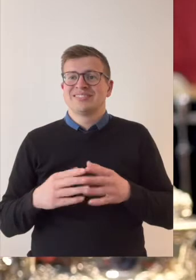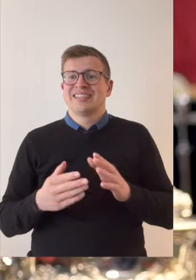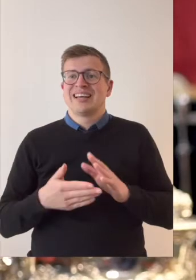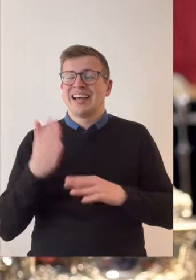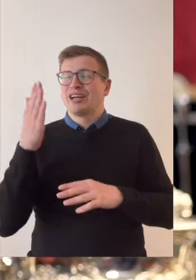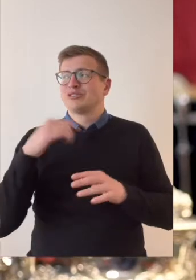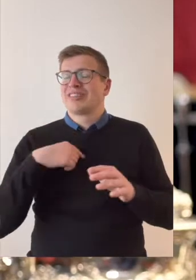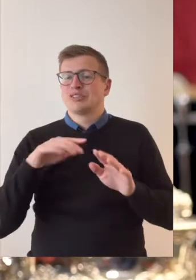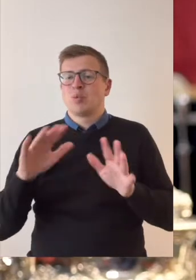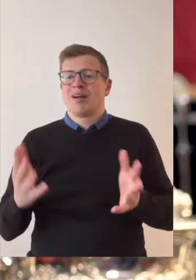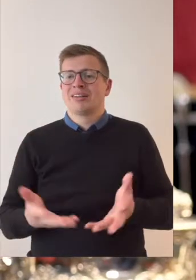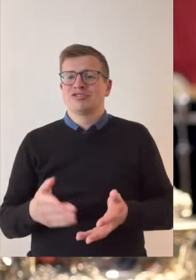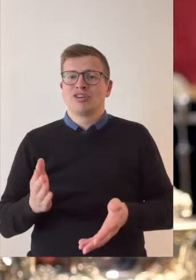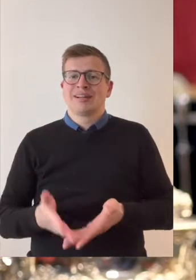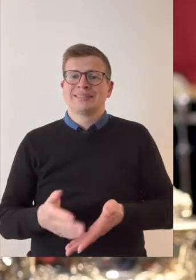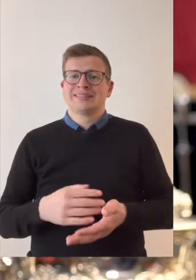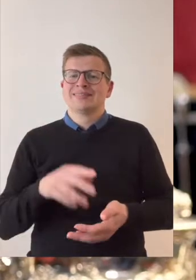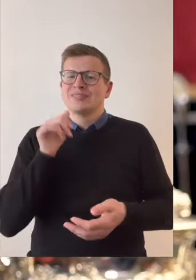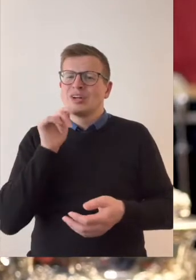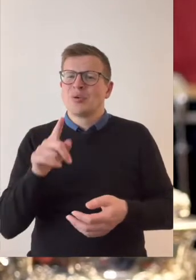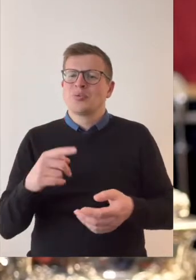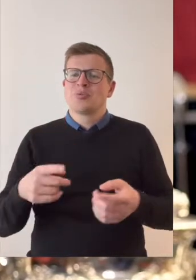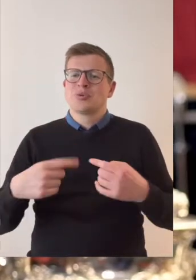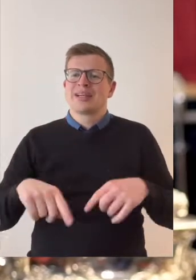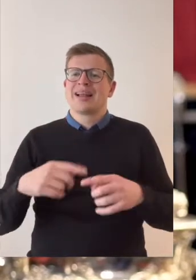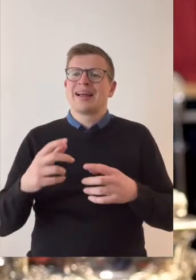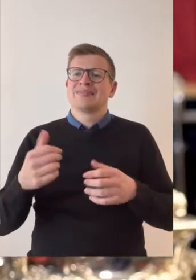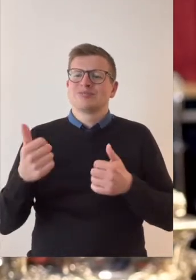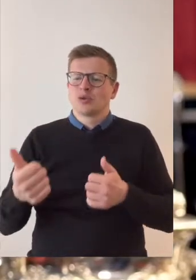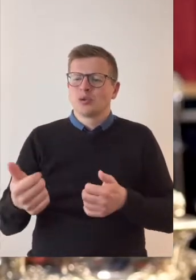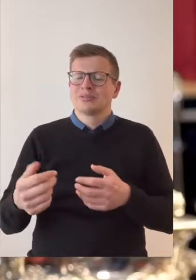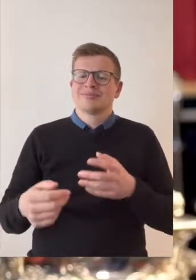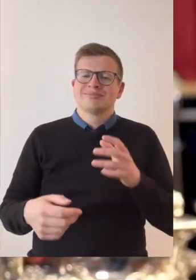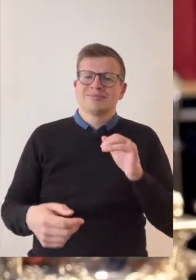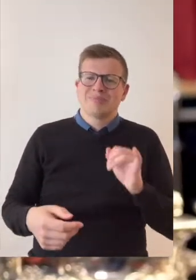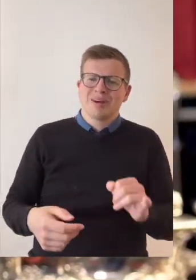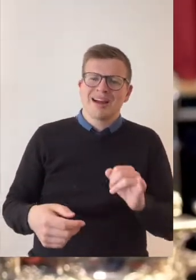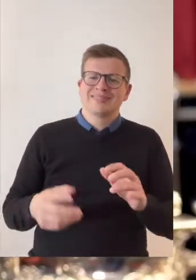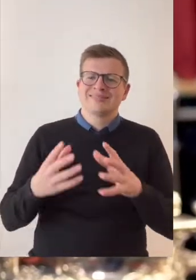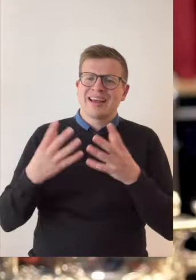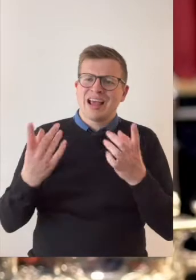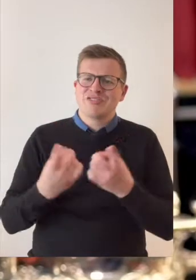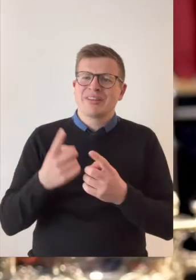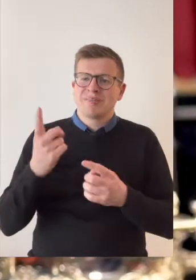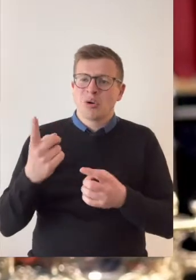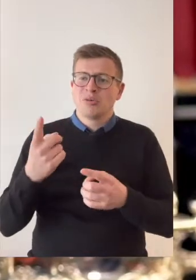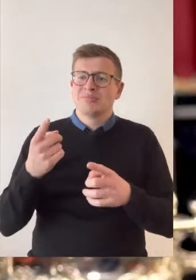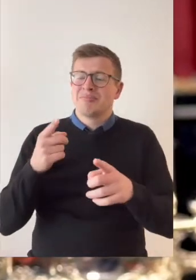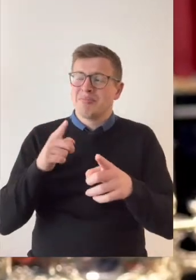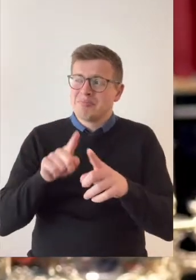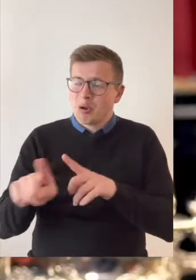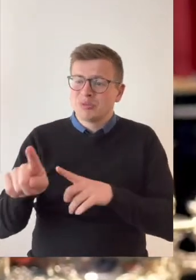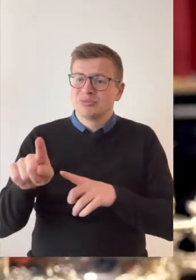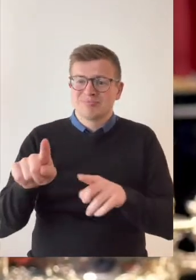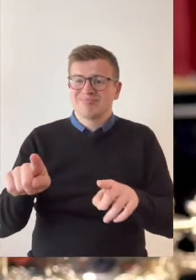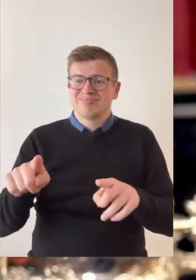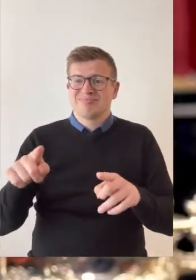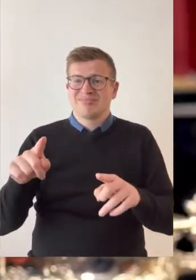just out of this world, really. You know, I know we get like good and bad and with everything, but